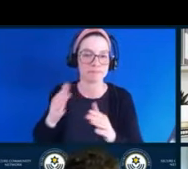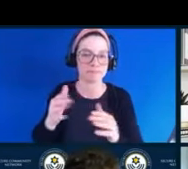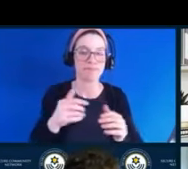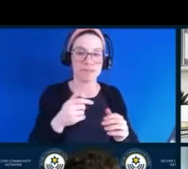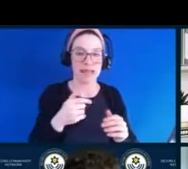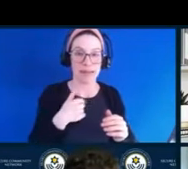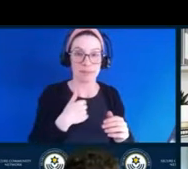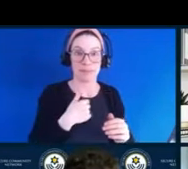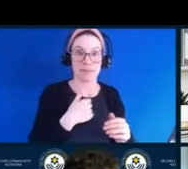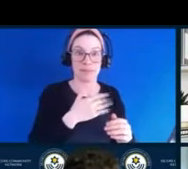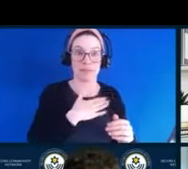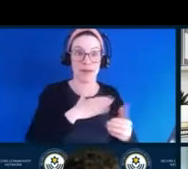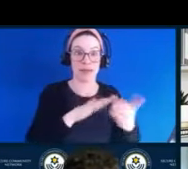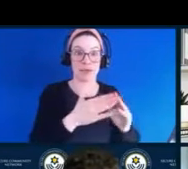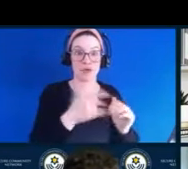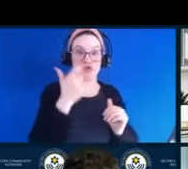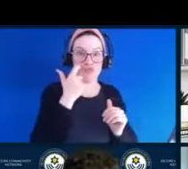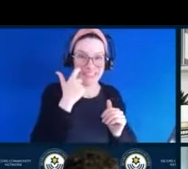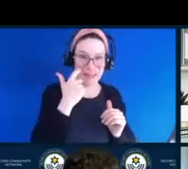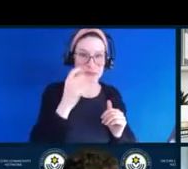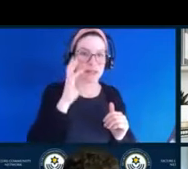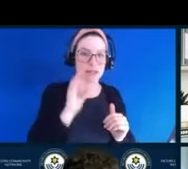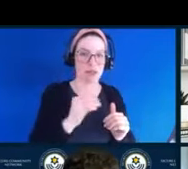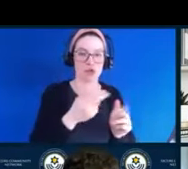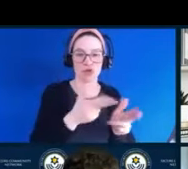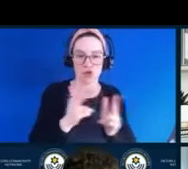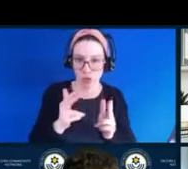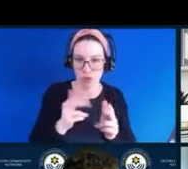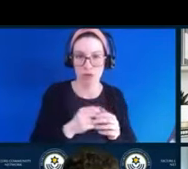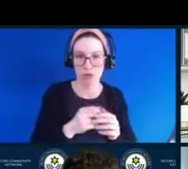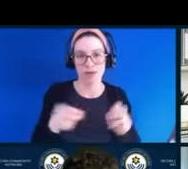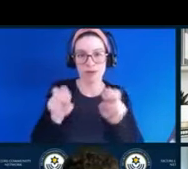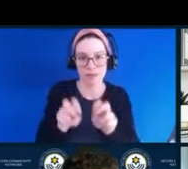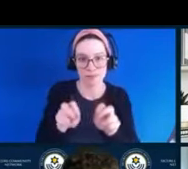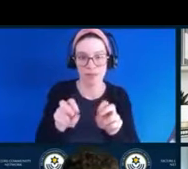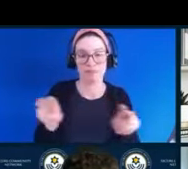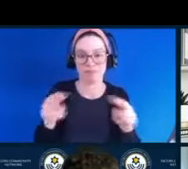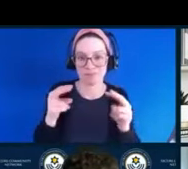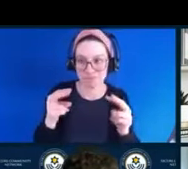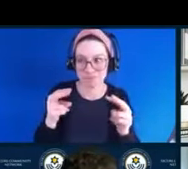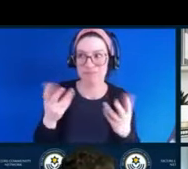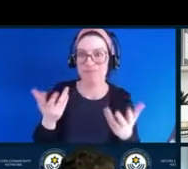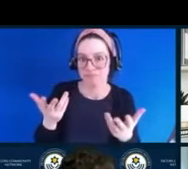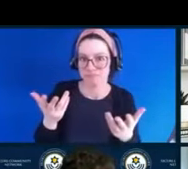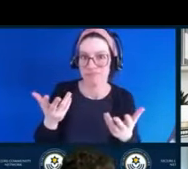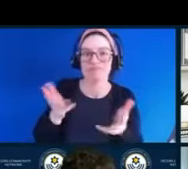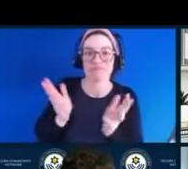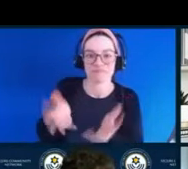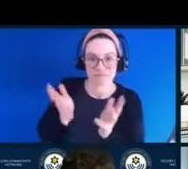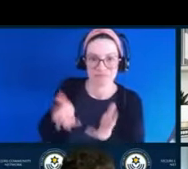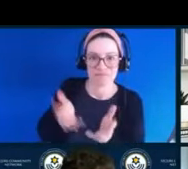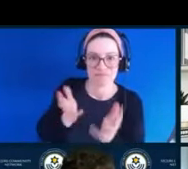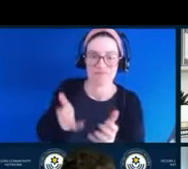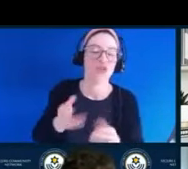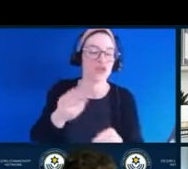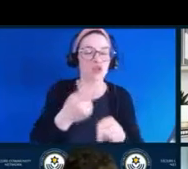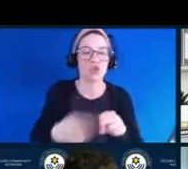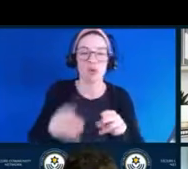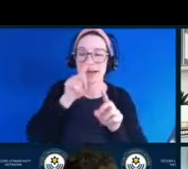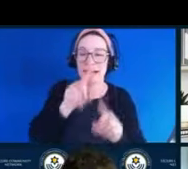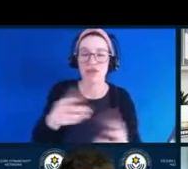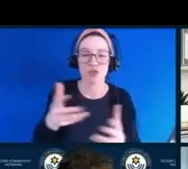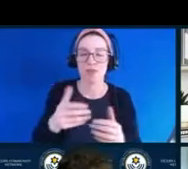few days, and we didn't think about it. The short answer to this is have the conversation. There are a lot of federal resources out there,